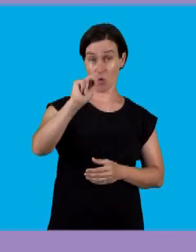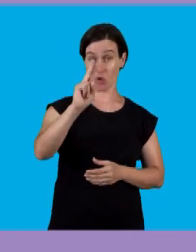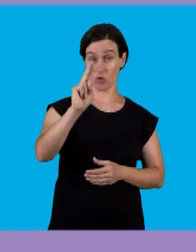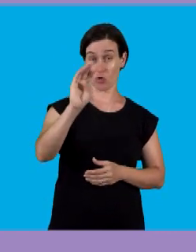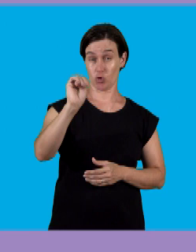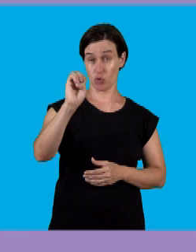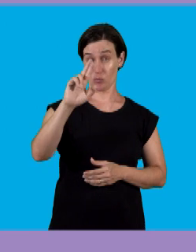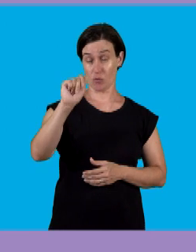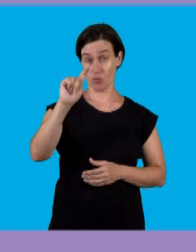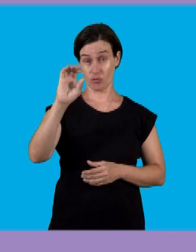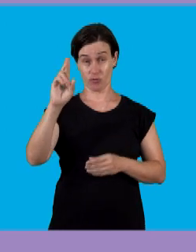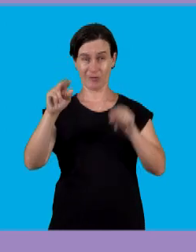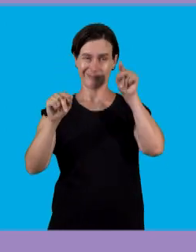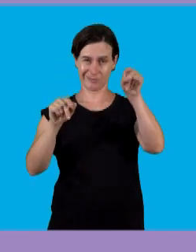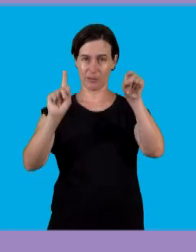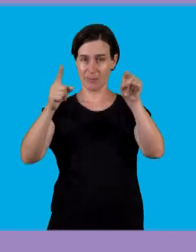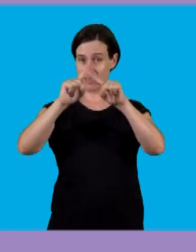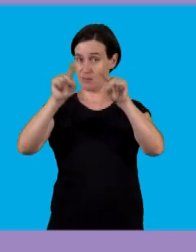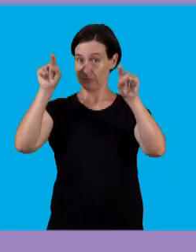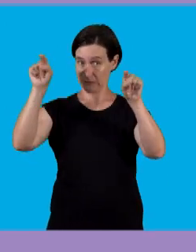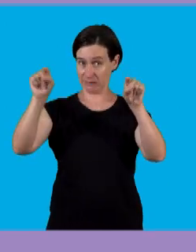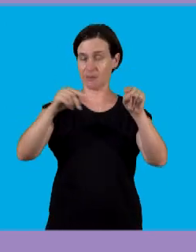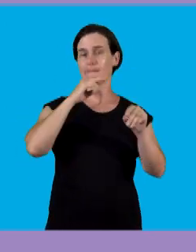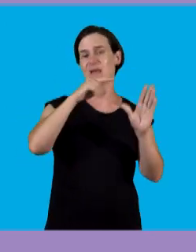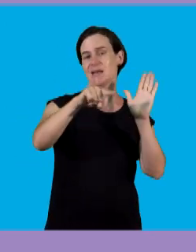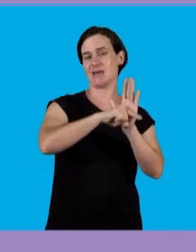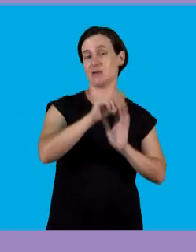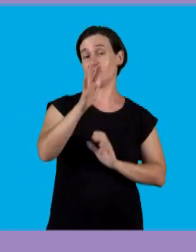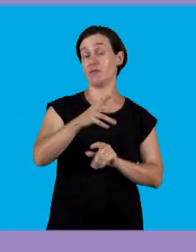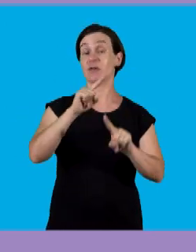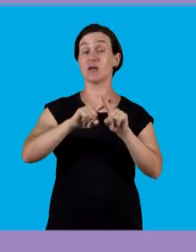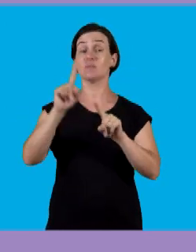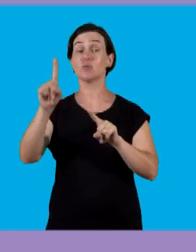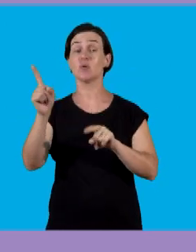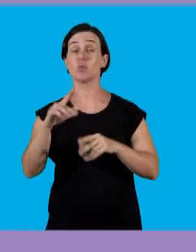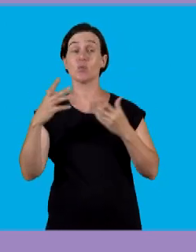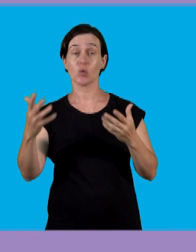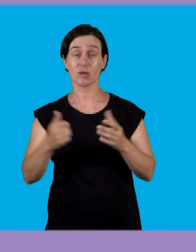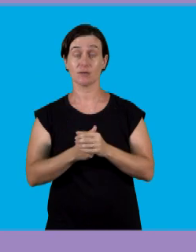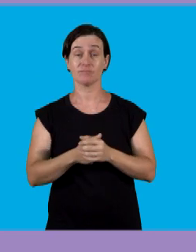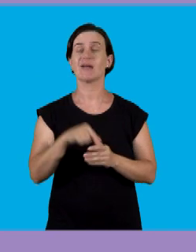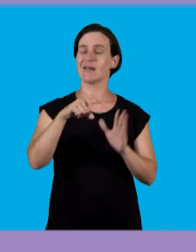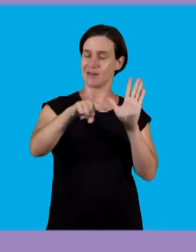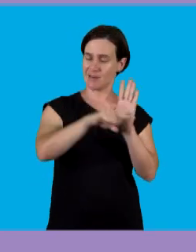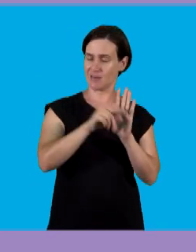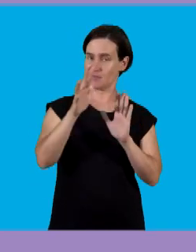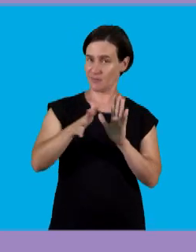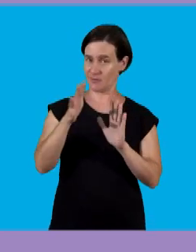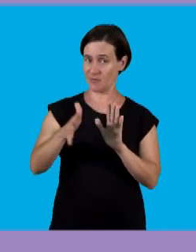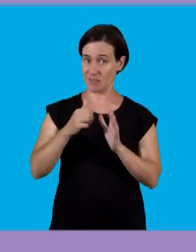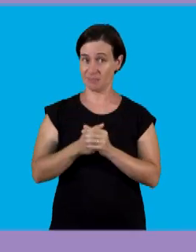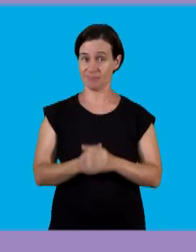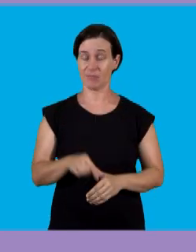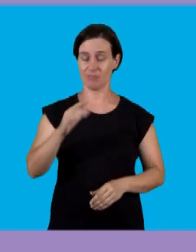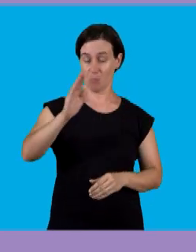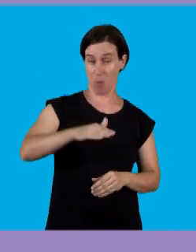the numerator, that is negative 15 times 1, that is going to be 15, and of course, that is negative 15, and of